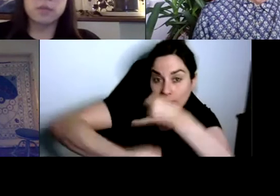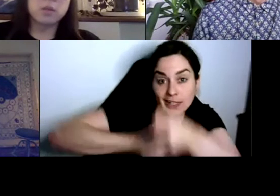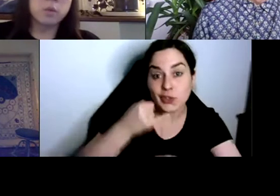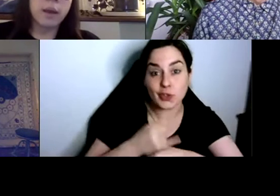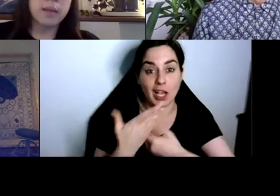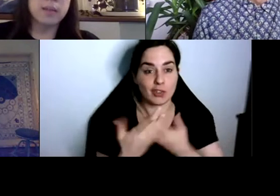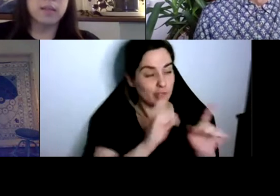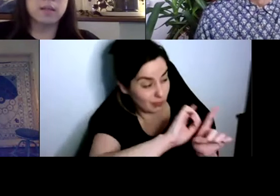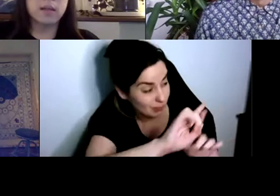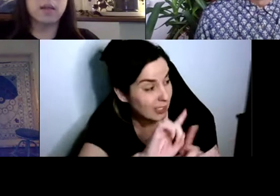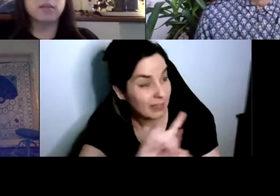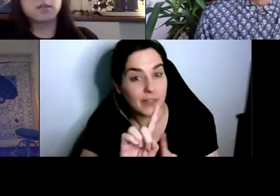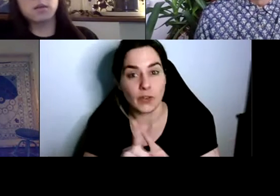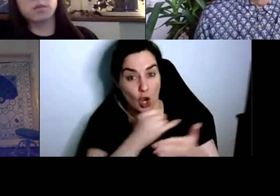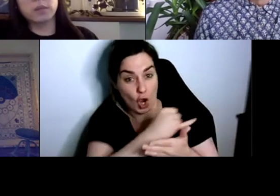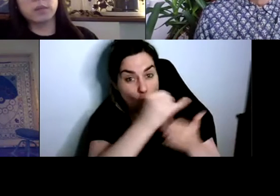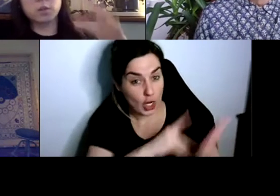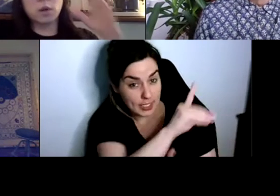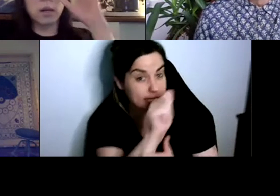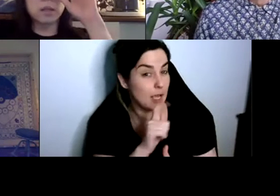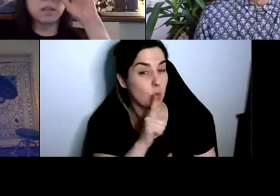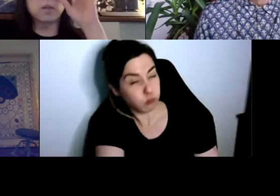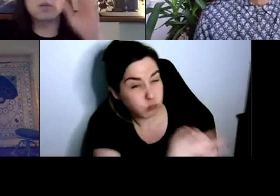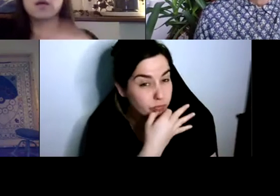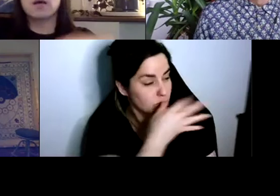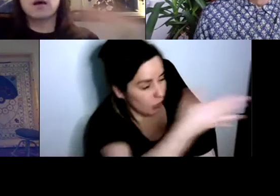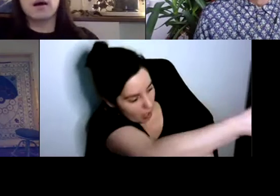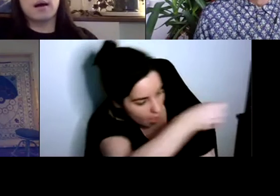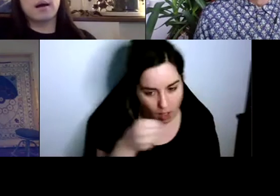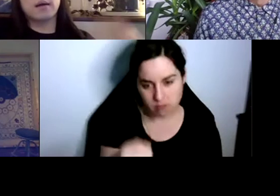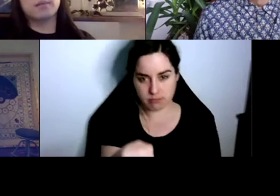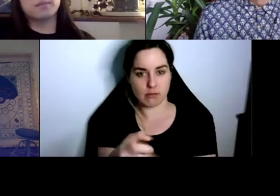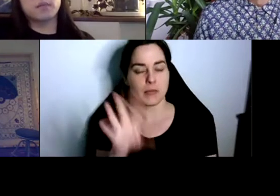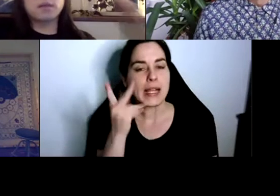internationally, from the US, and really trying to